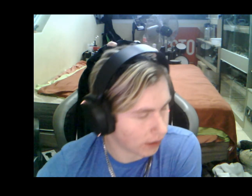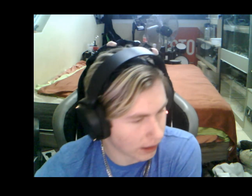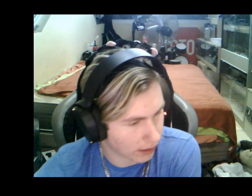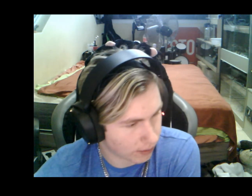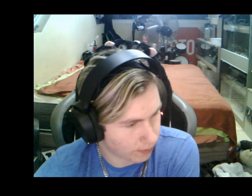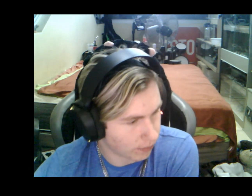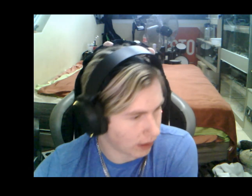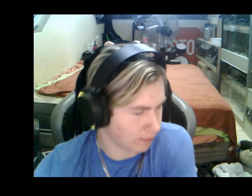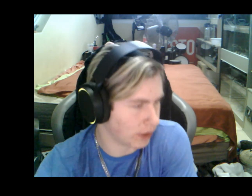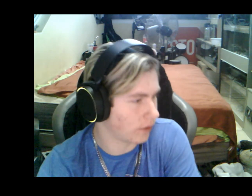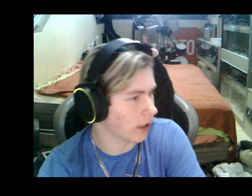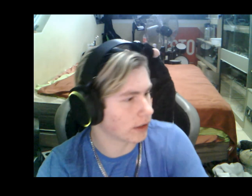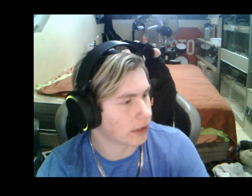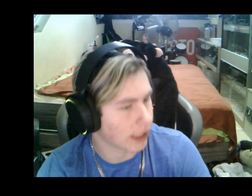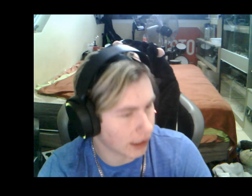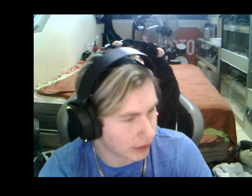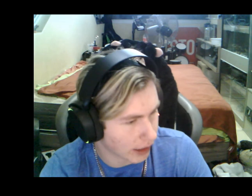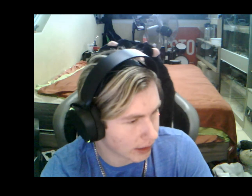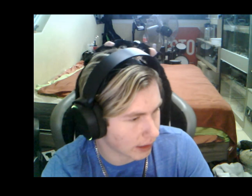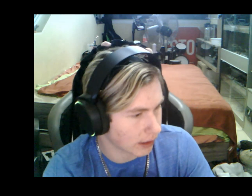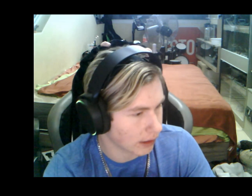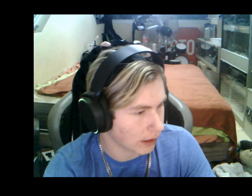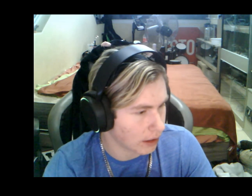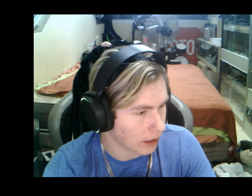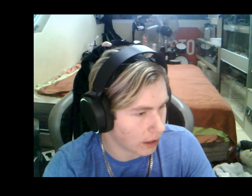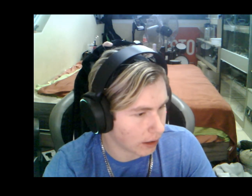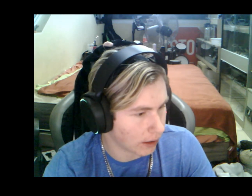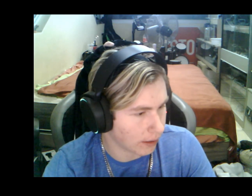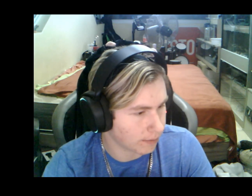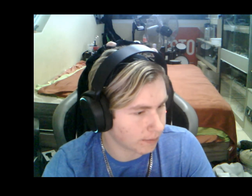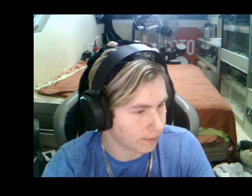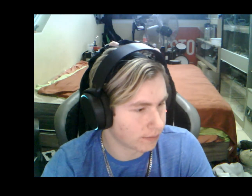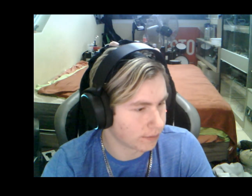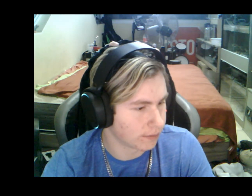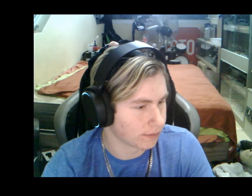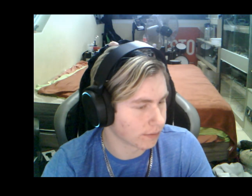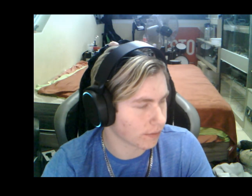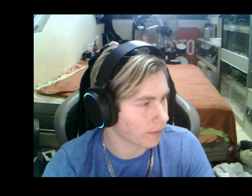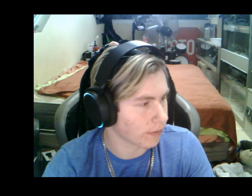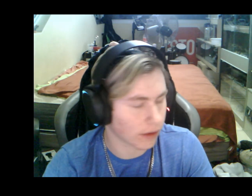Yeah, like most of you guys are saying in chat here,